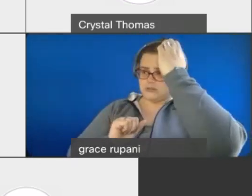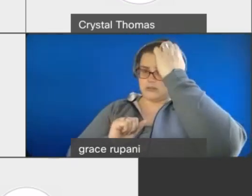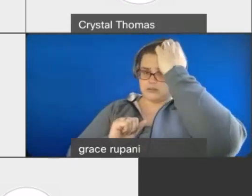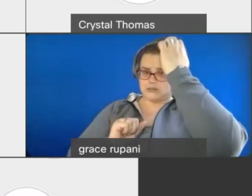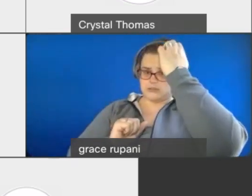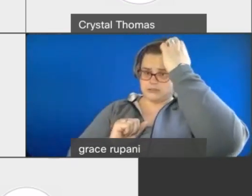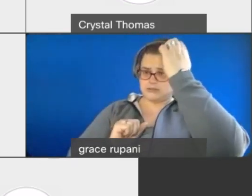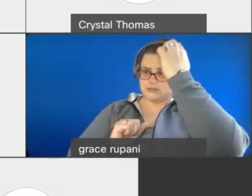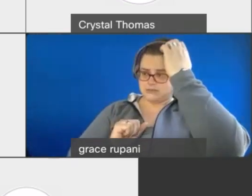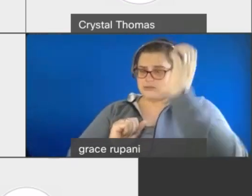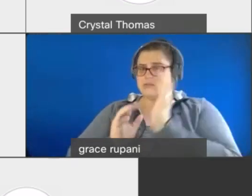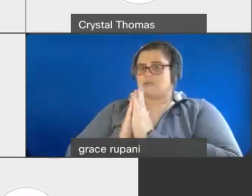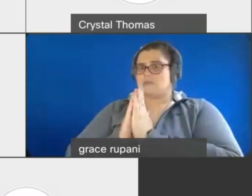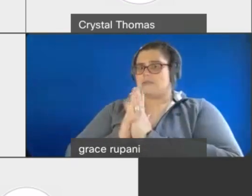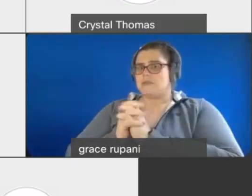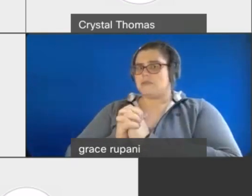You're unmuted.